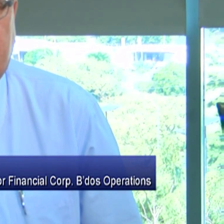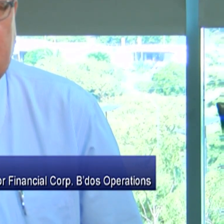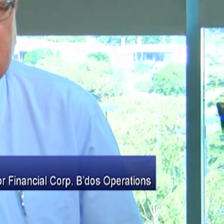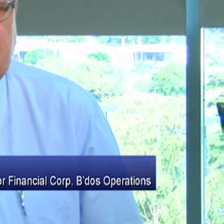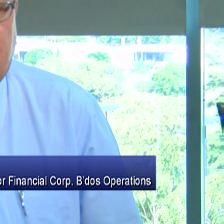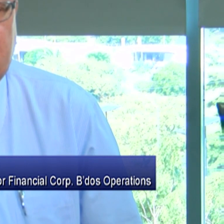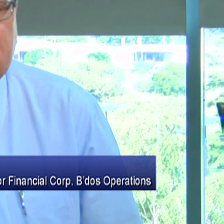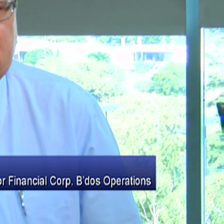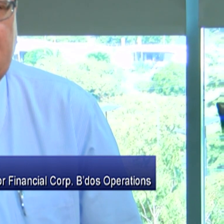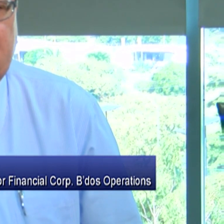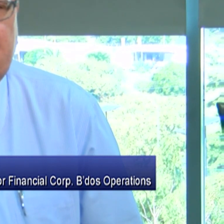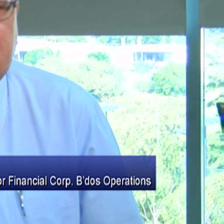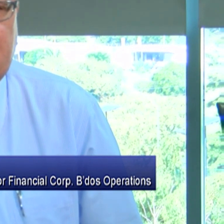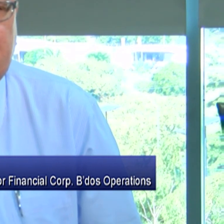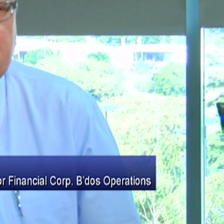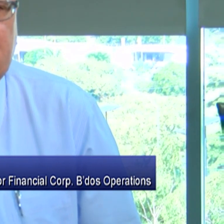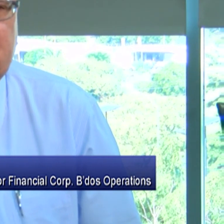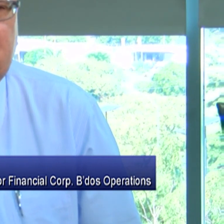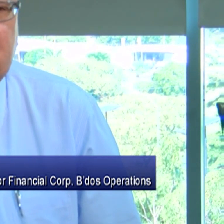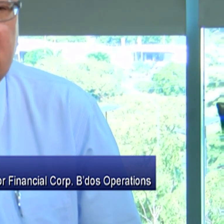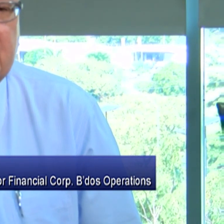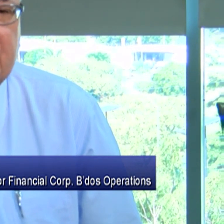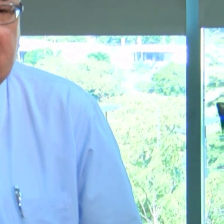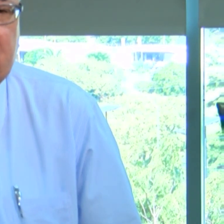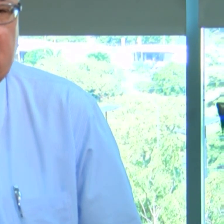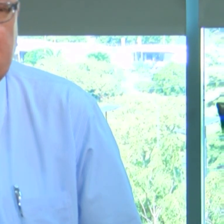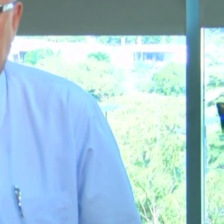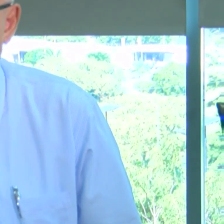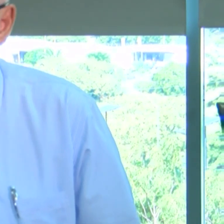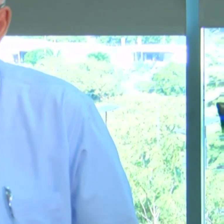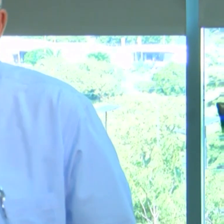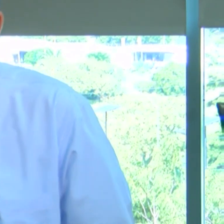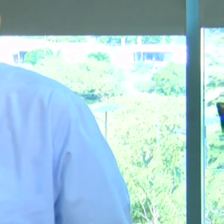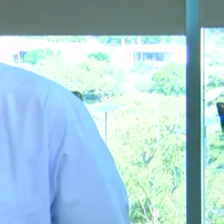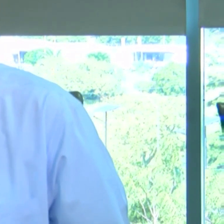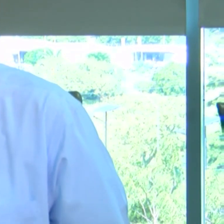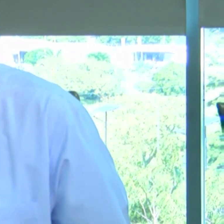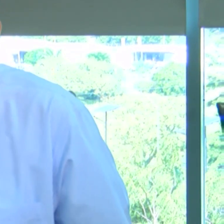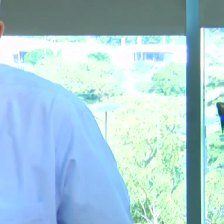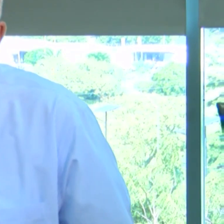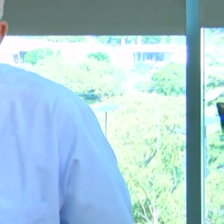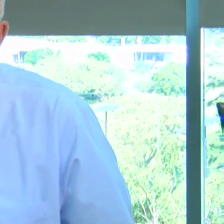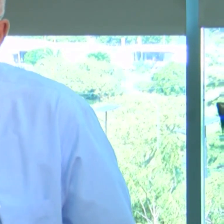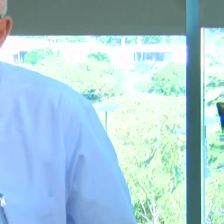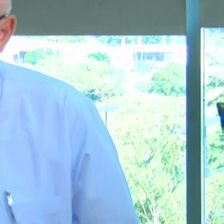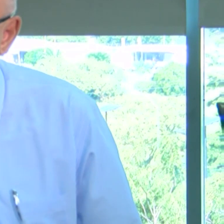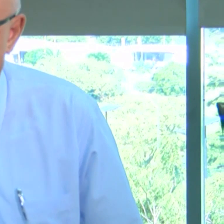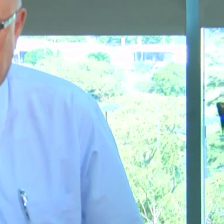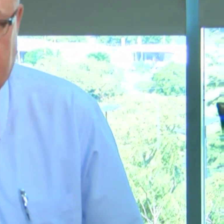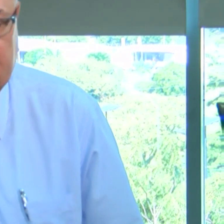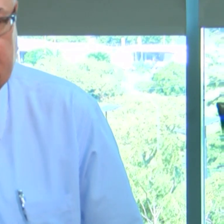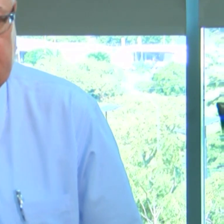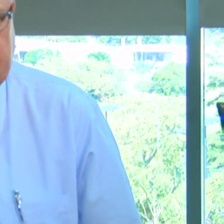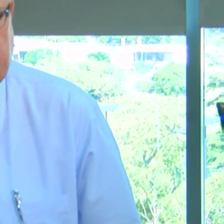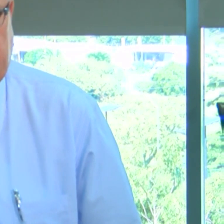We have actually gone out to tender for the infrastructure works on that project, and we have received